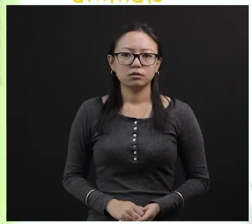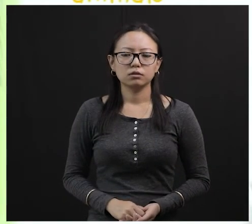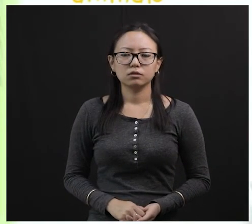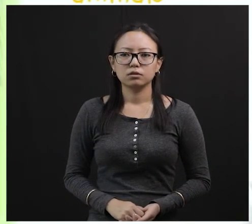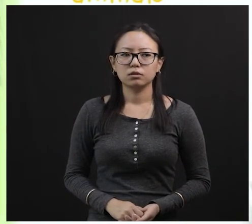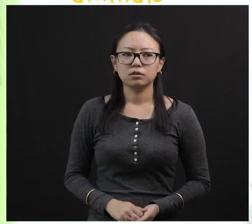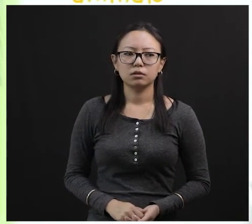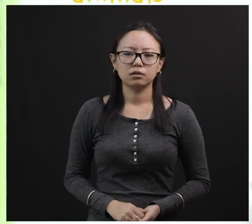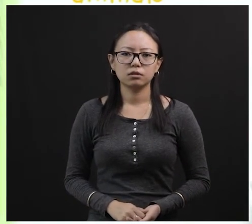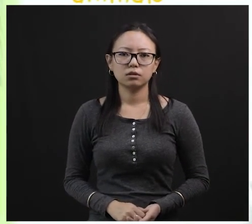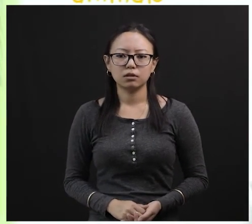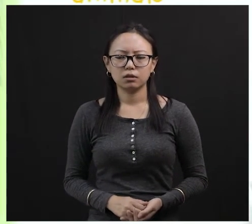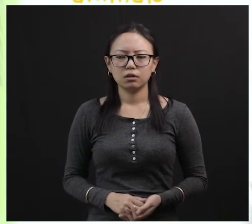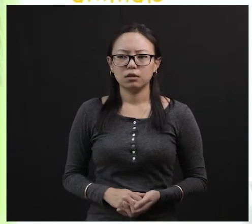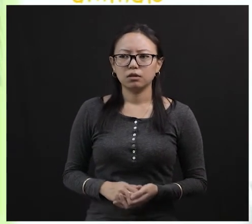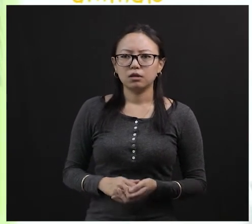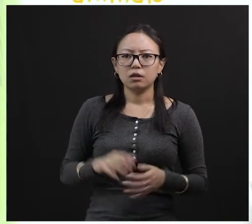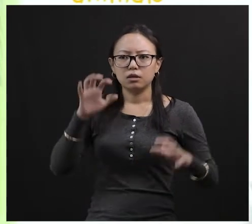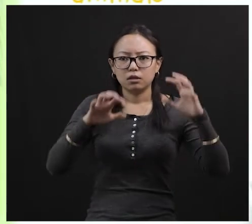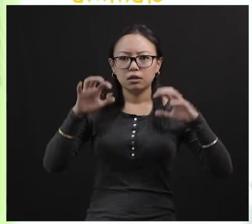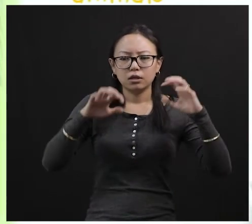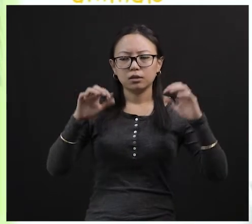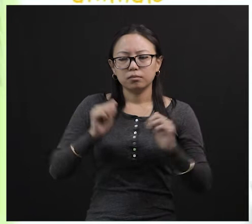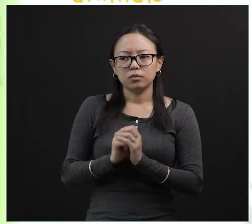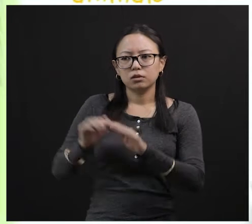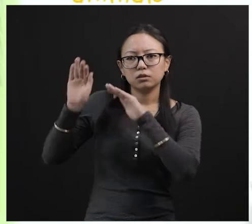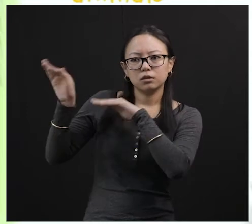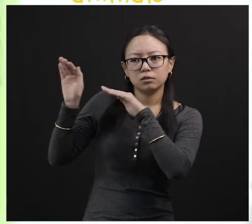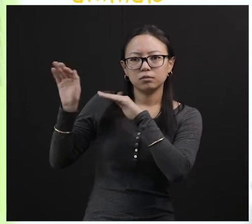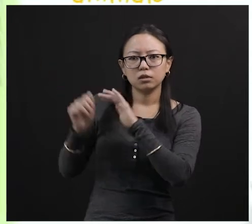plants. And in turn, man depend on